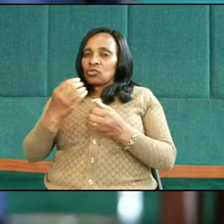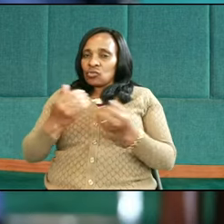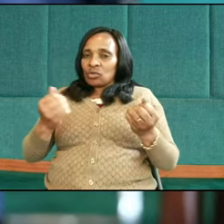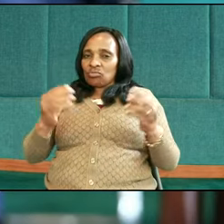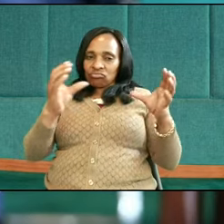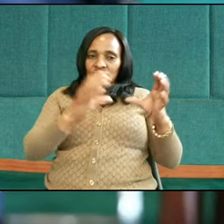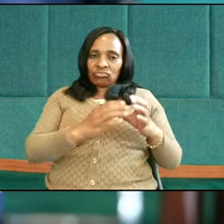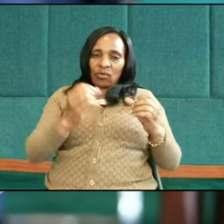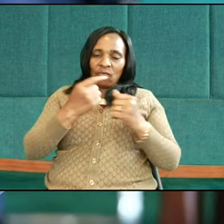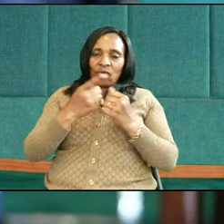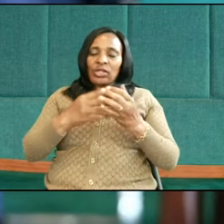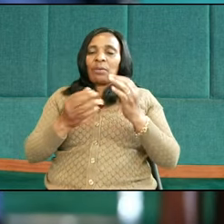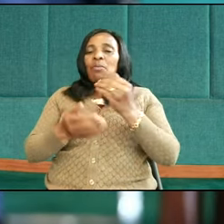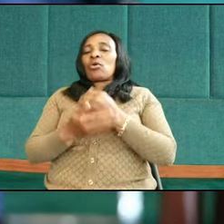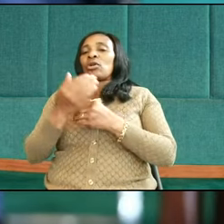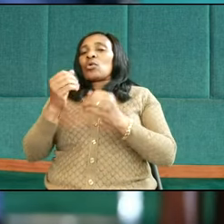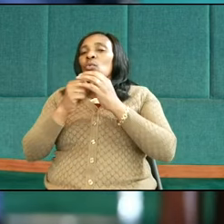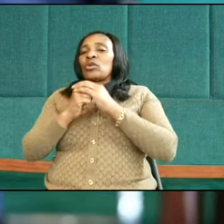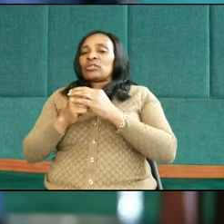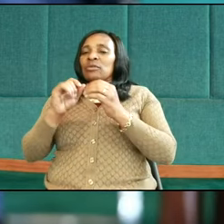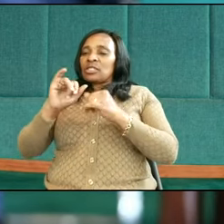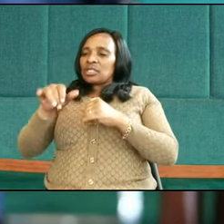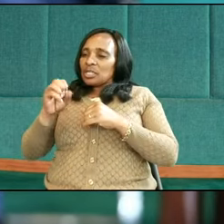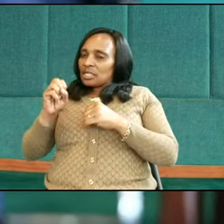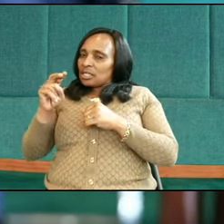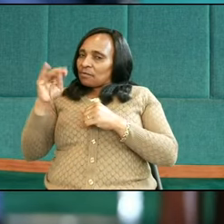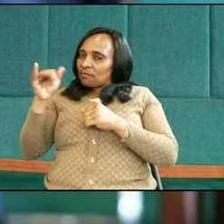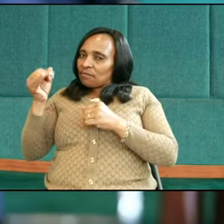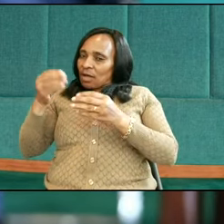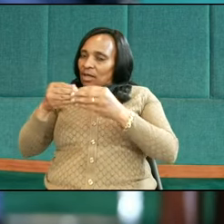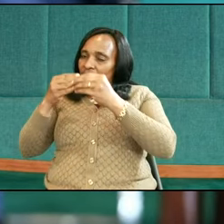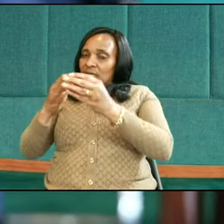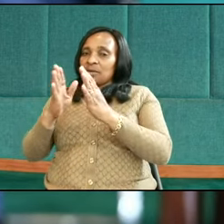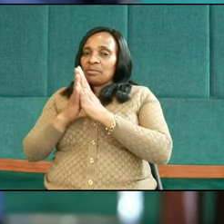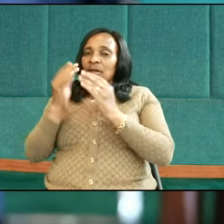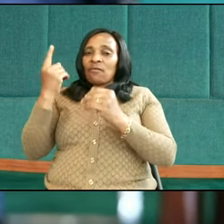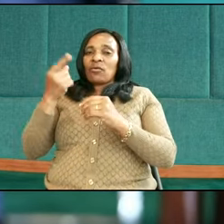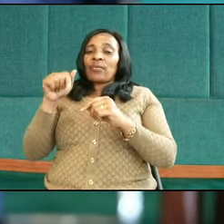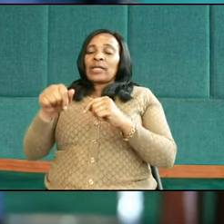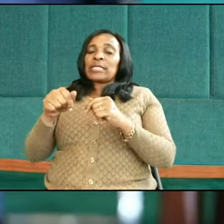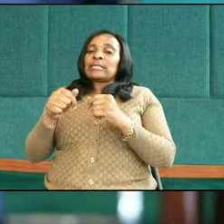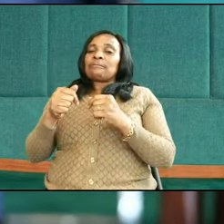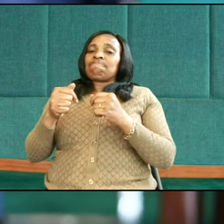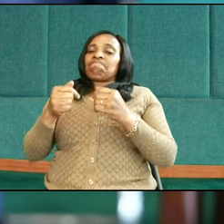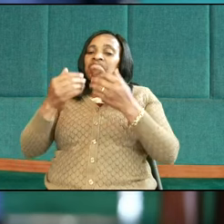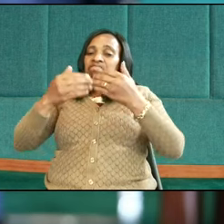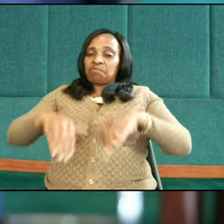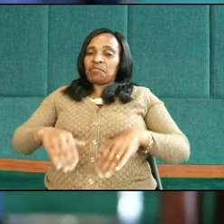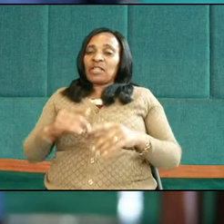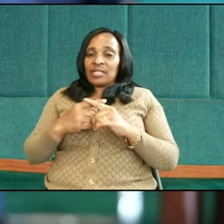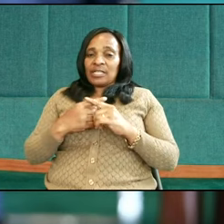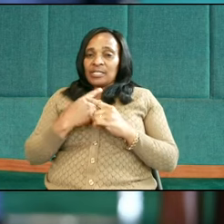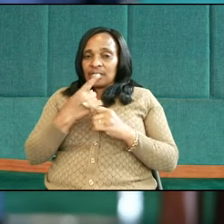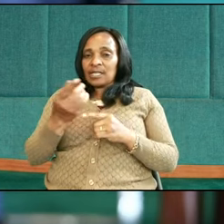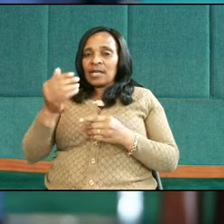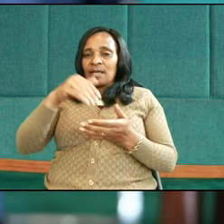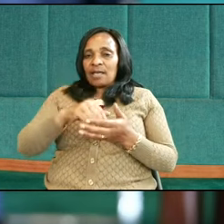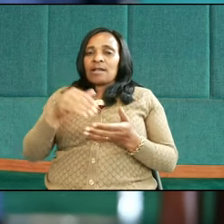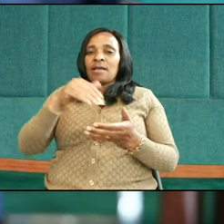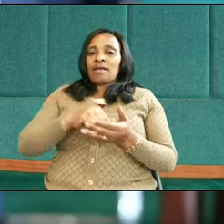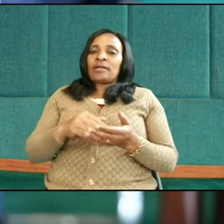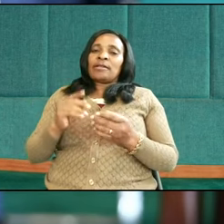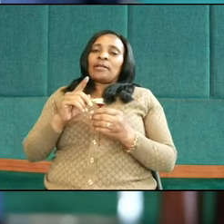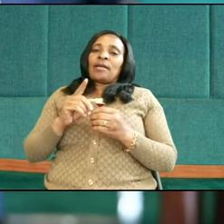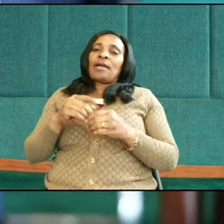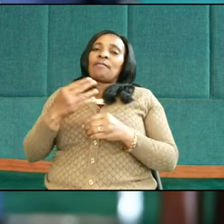big room for morning worship. Jennifer often leads the children in prayer from the stage. And she said again, and she did again that